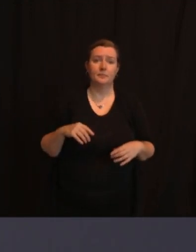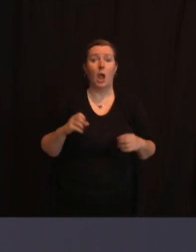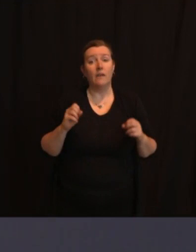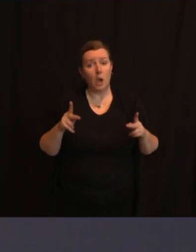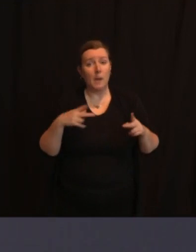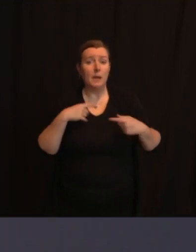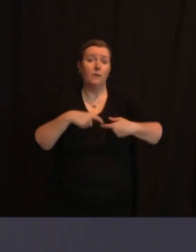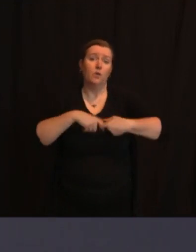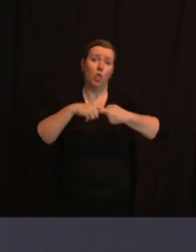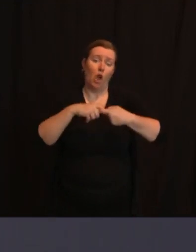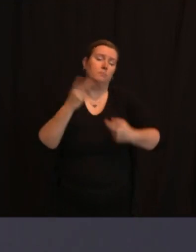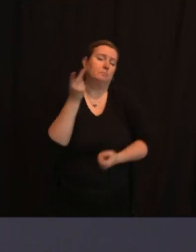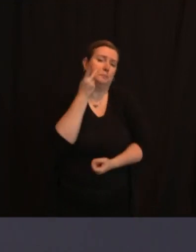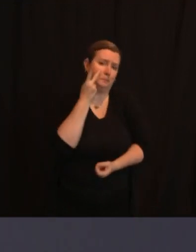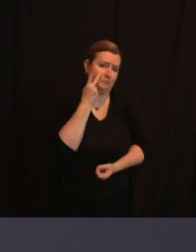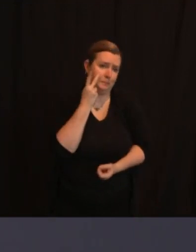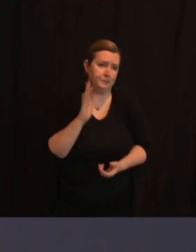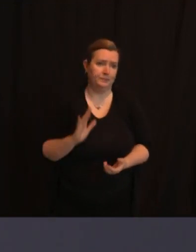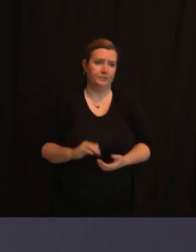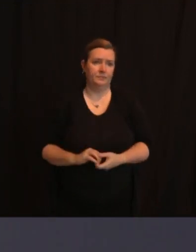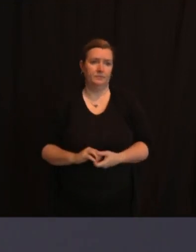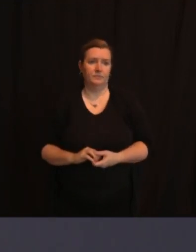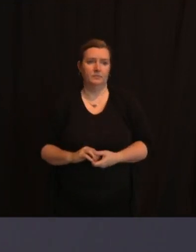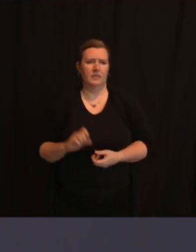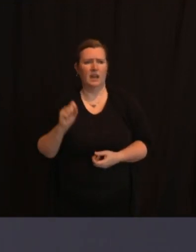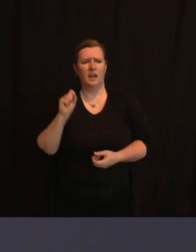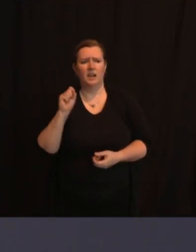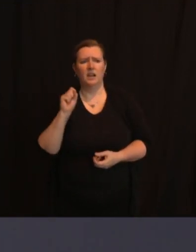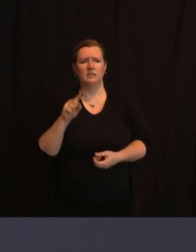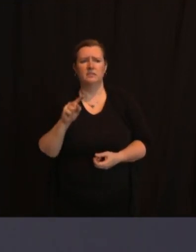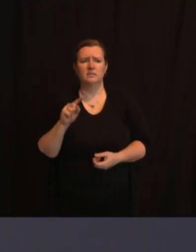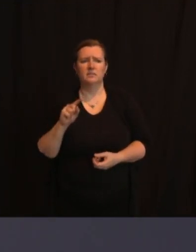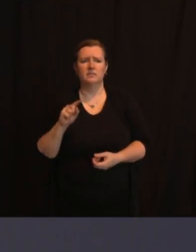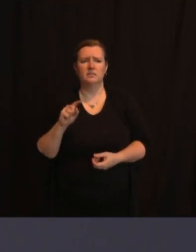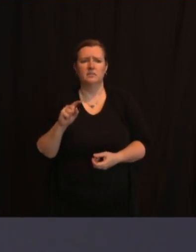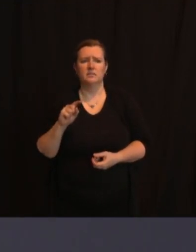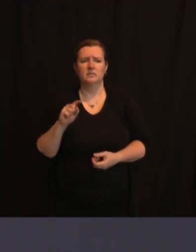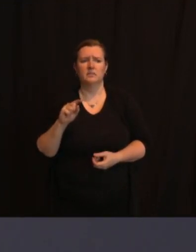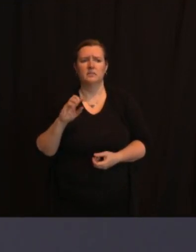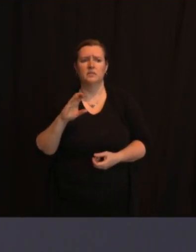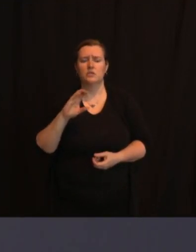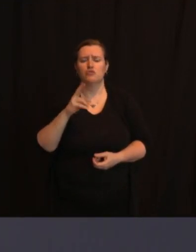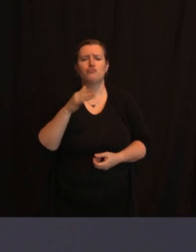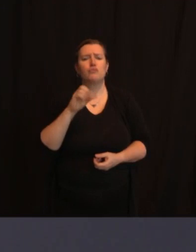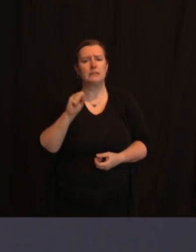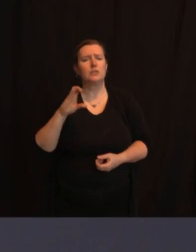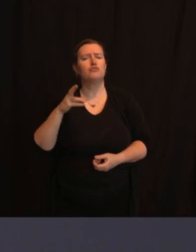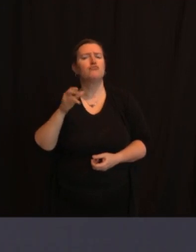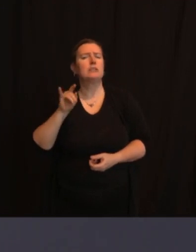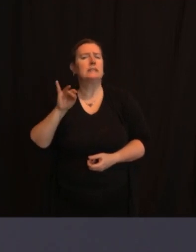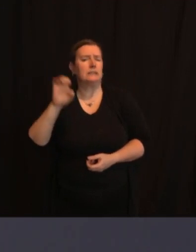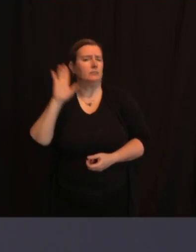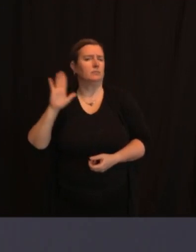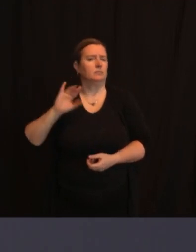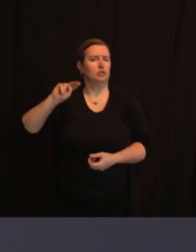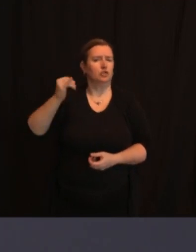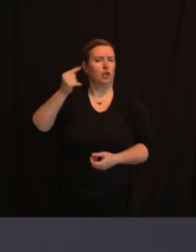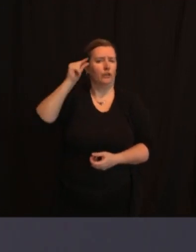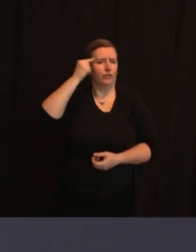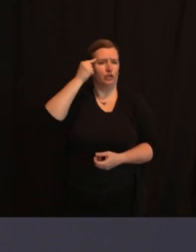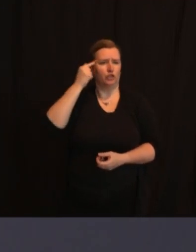on Governor Christie, as I said earlier. I count me in as the guy who wants more than anybody else to see us safely